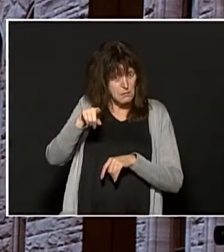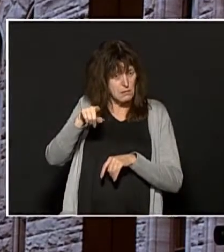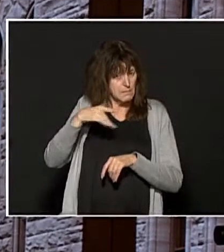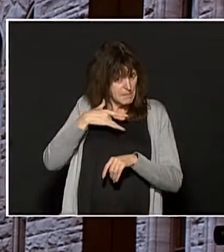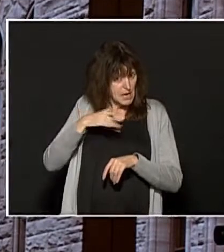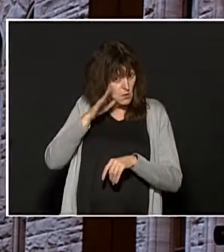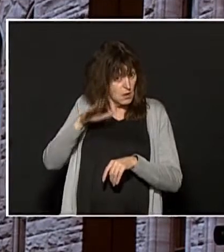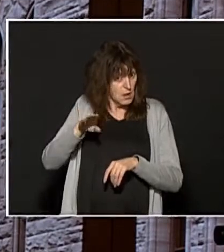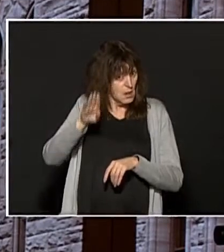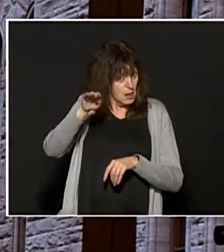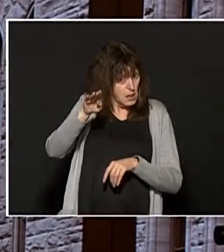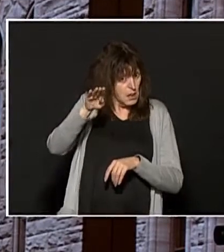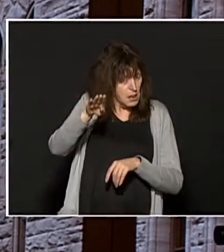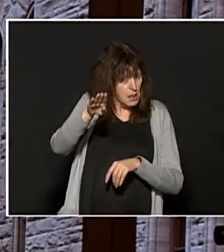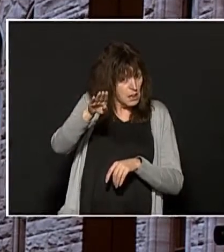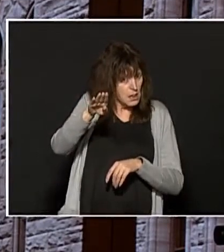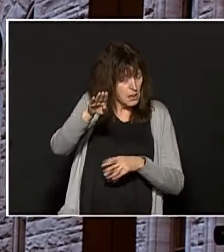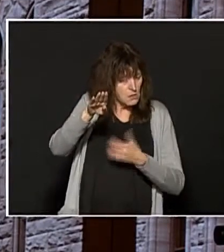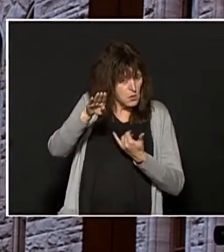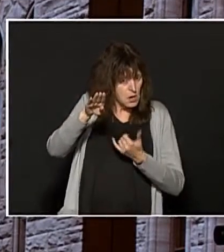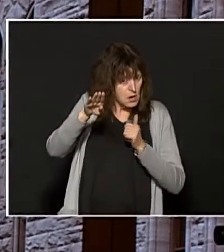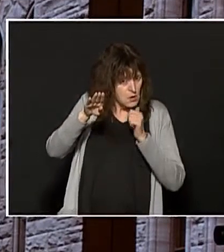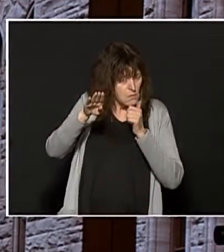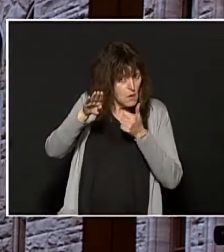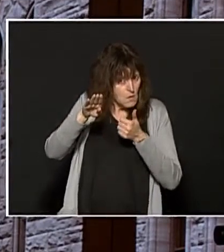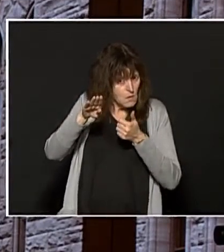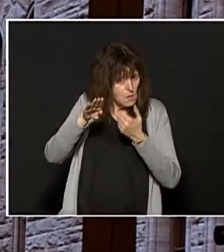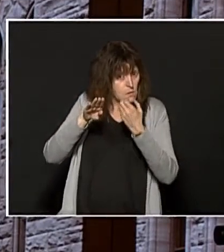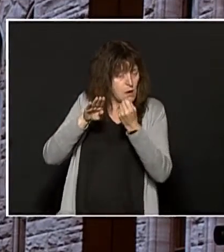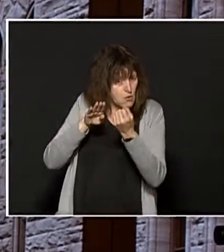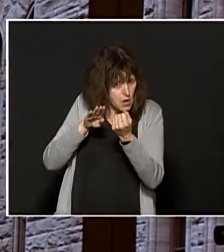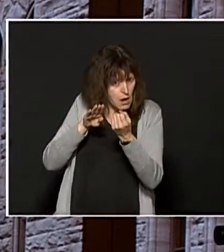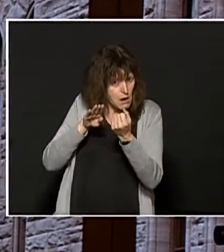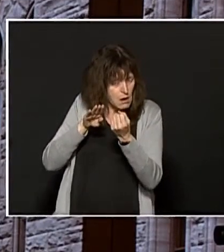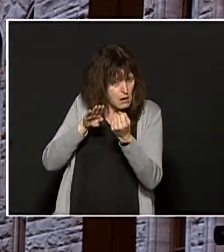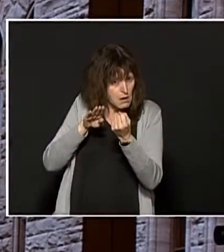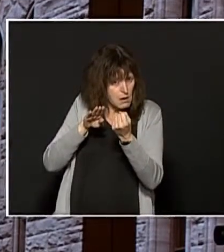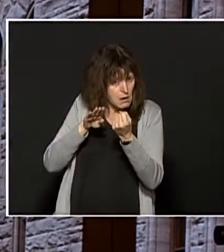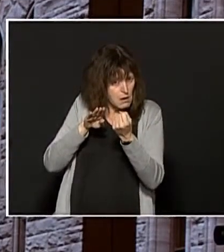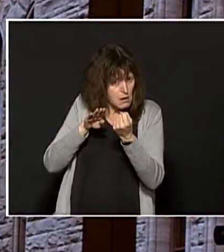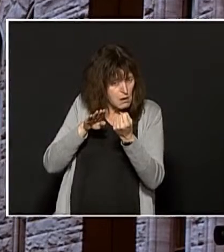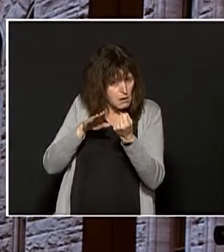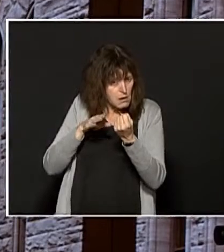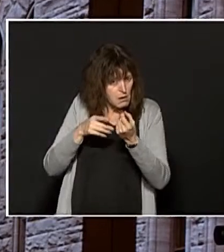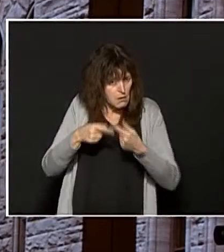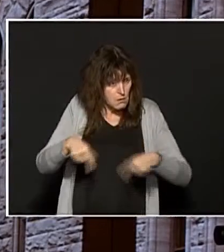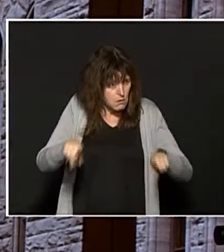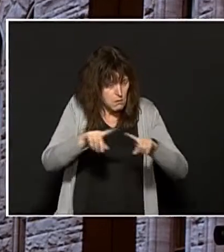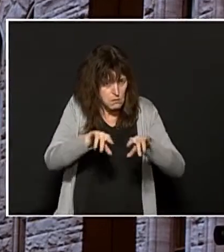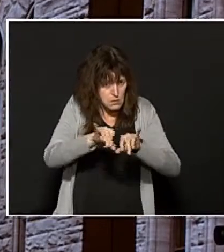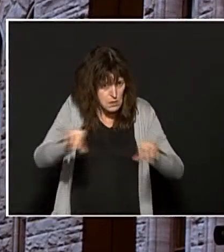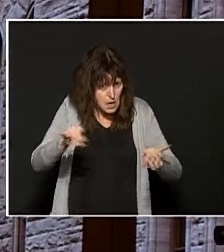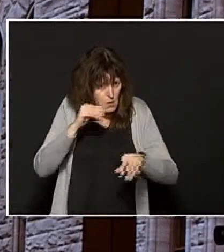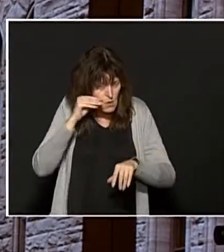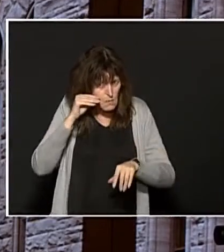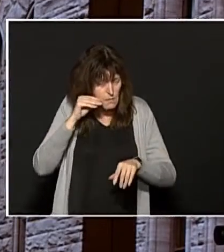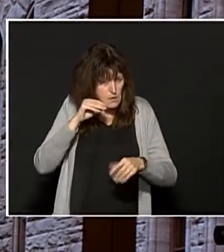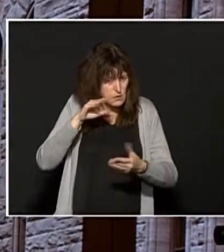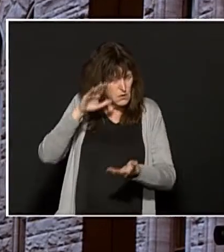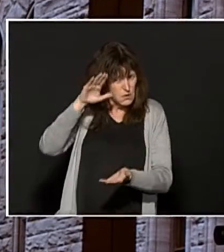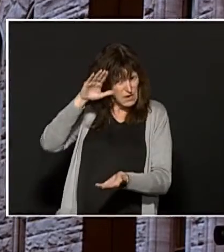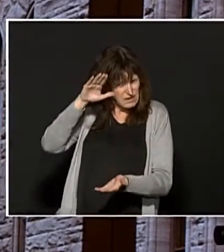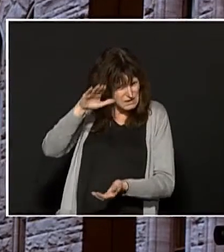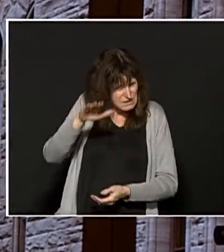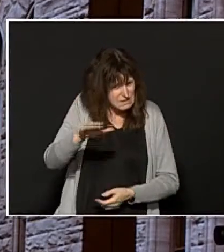today, or tomorrow and Saturday, and then comes down again with volumes. But that's not a reason to say it isn't important. It is